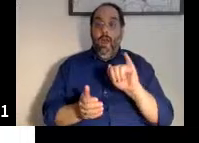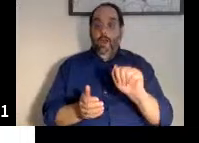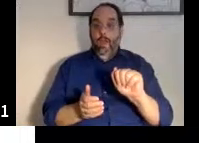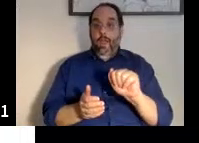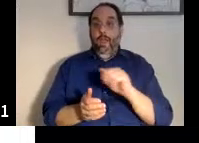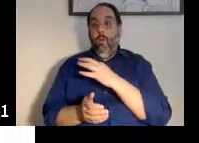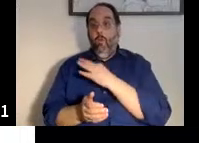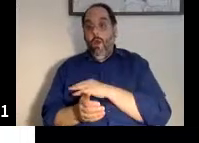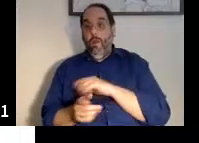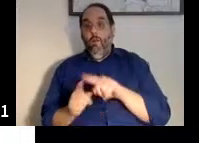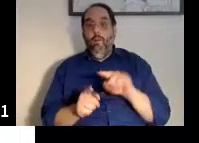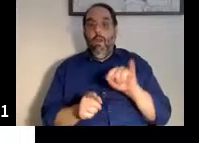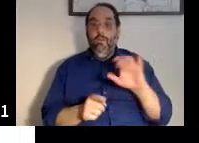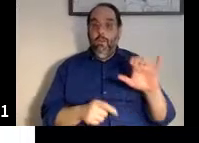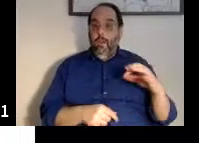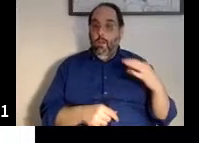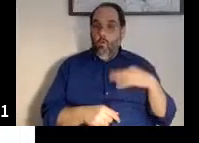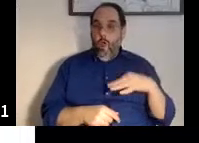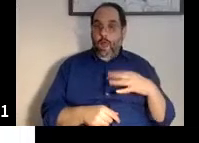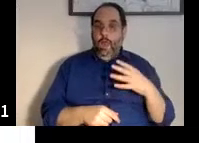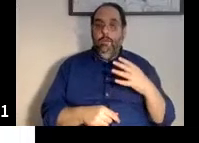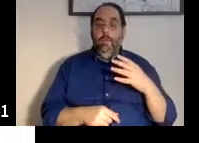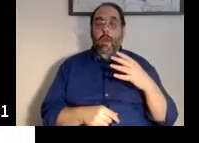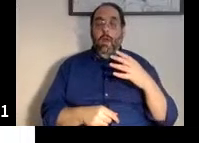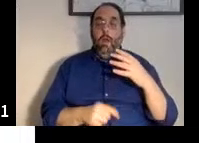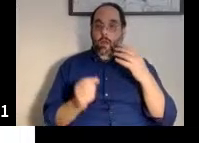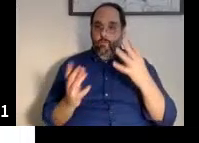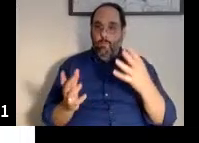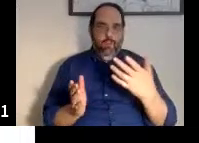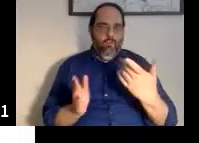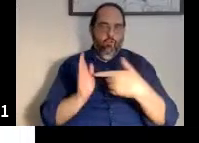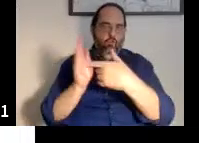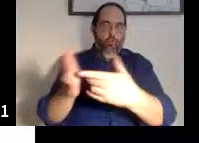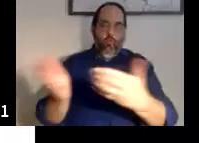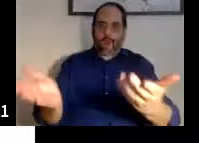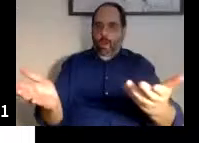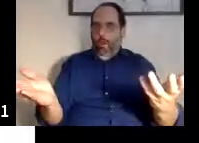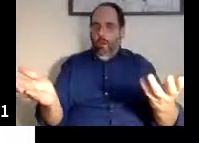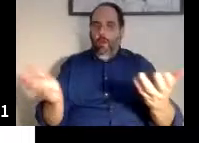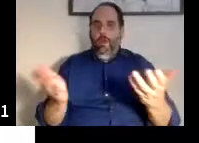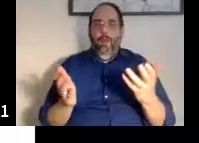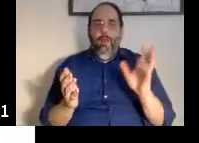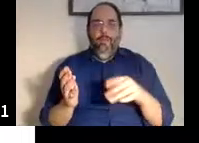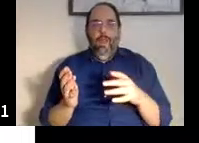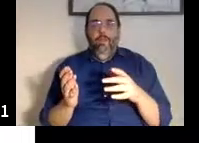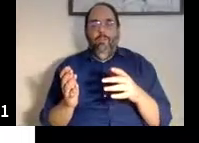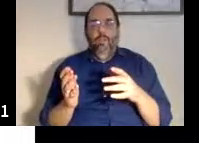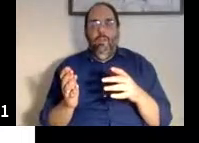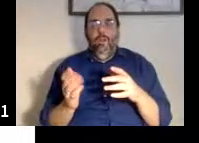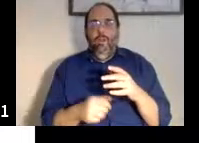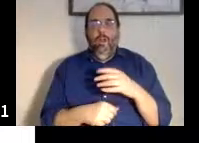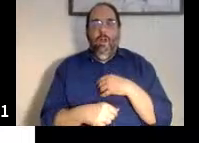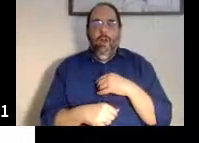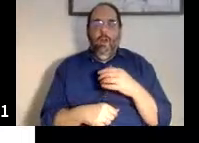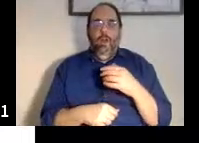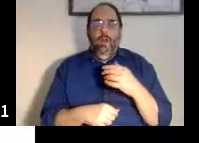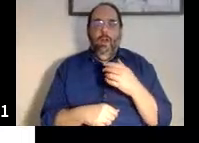well as ICC credit. The information is provided on this slide. This is GL